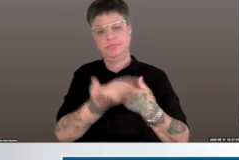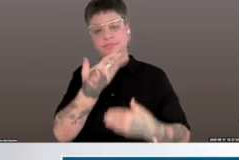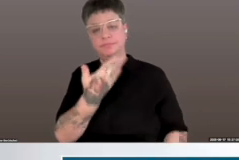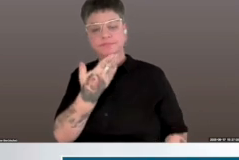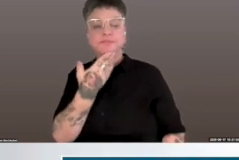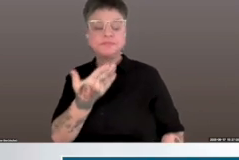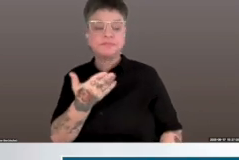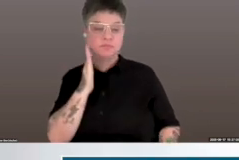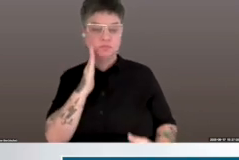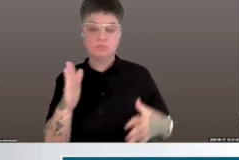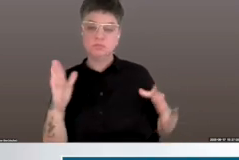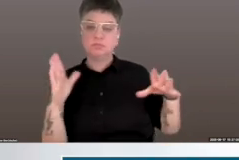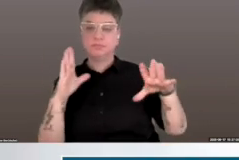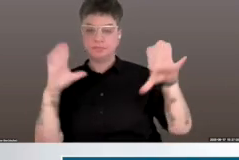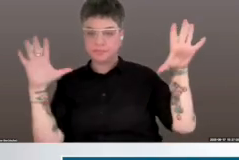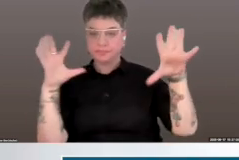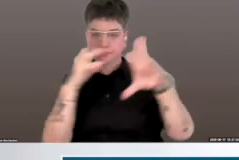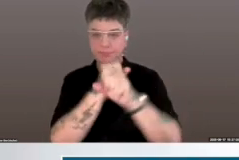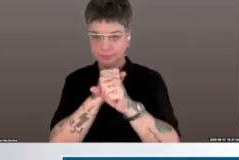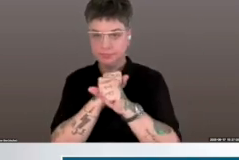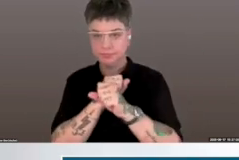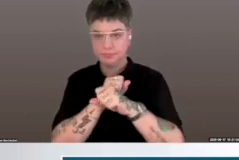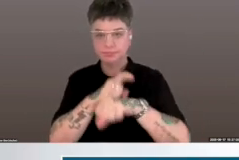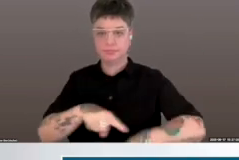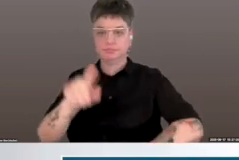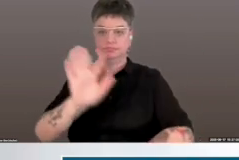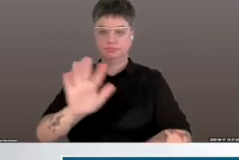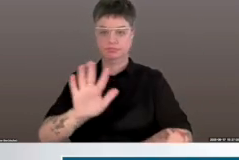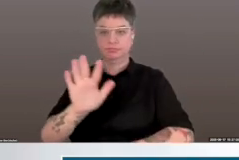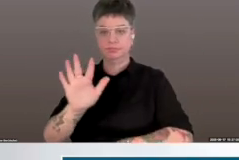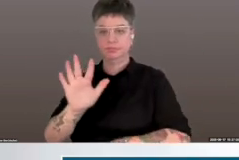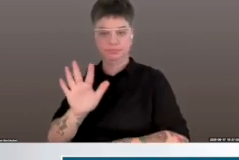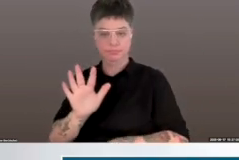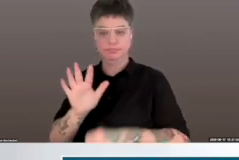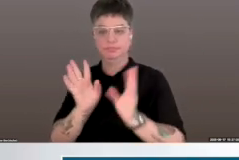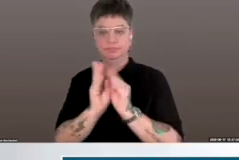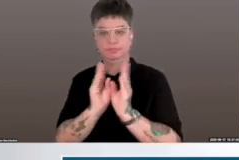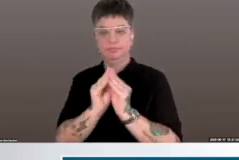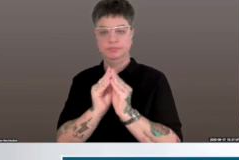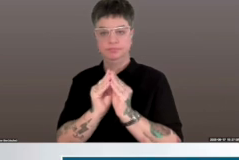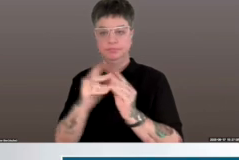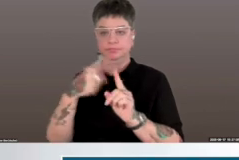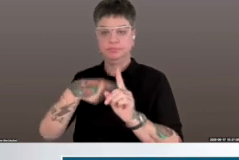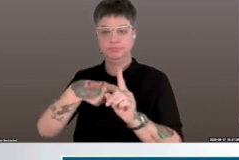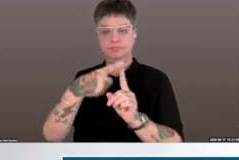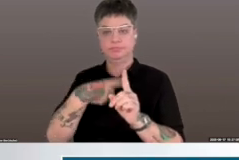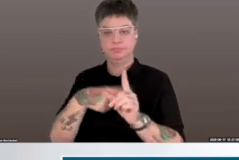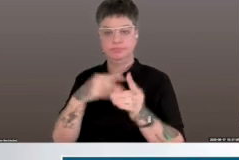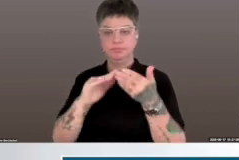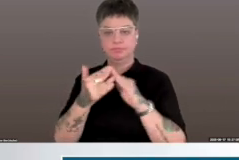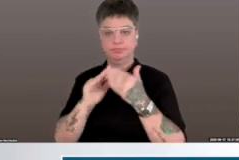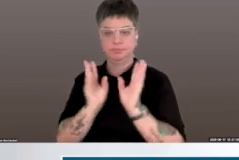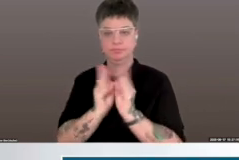So we'll have a recap of today's meeting at 5 p.m. tonight, and that's our monthly evening community